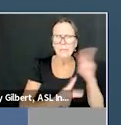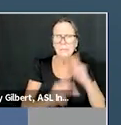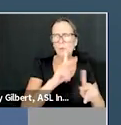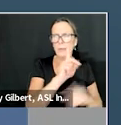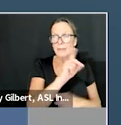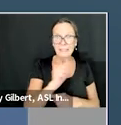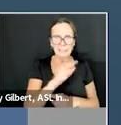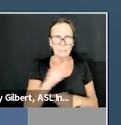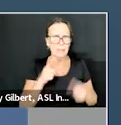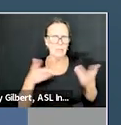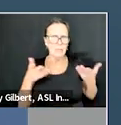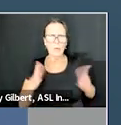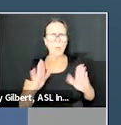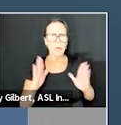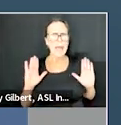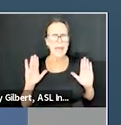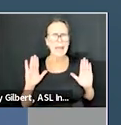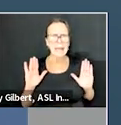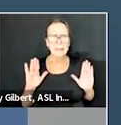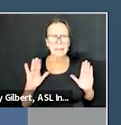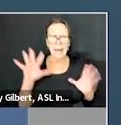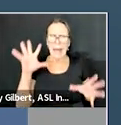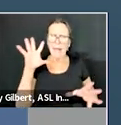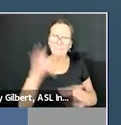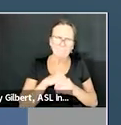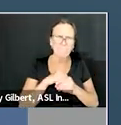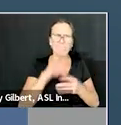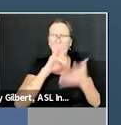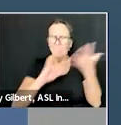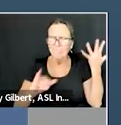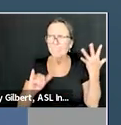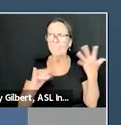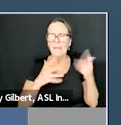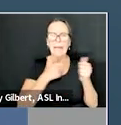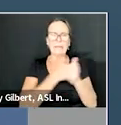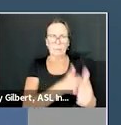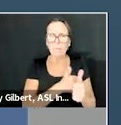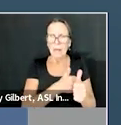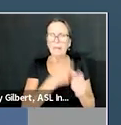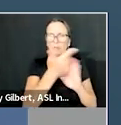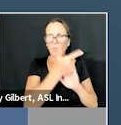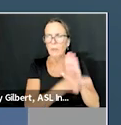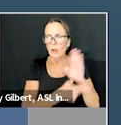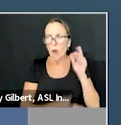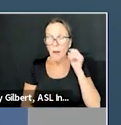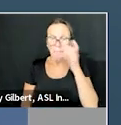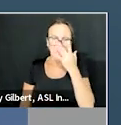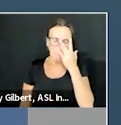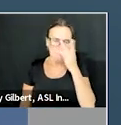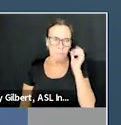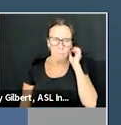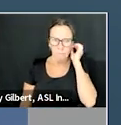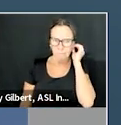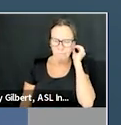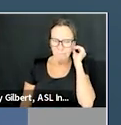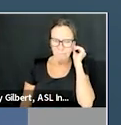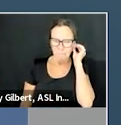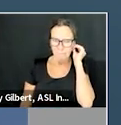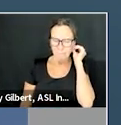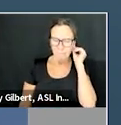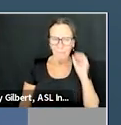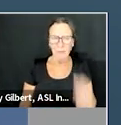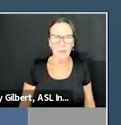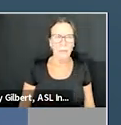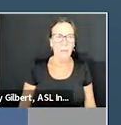in a way which was inclusive and compliant in compliance with various state and federal laws.